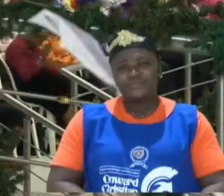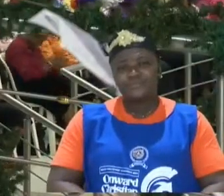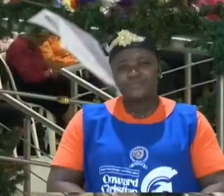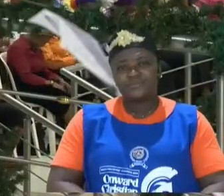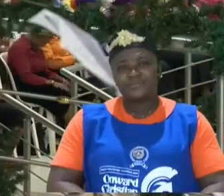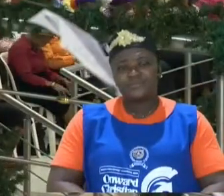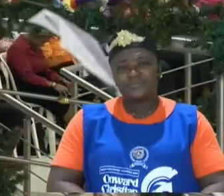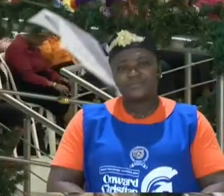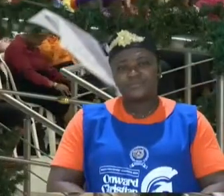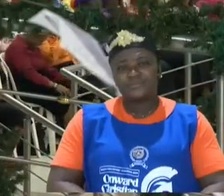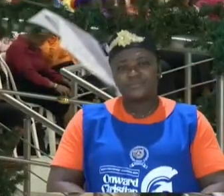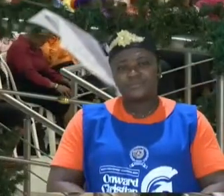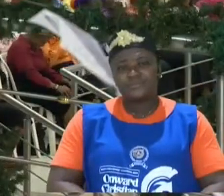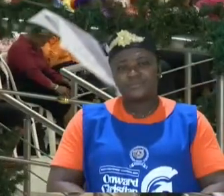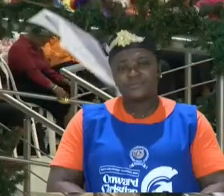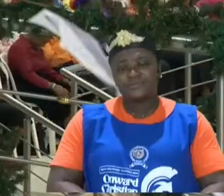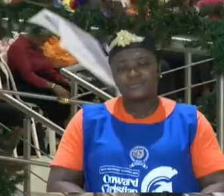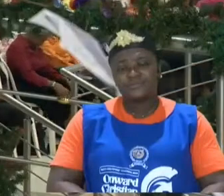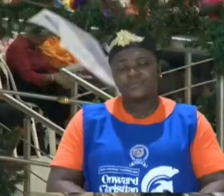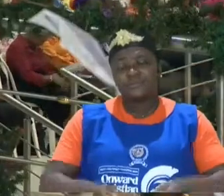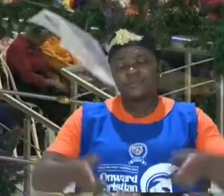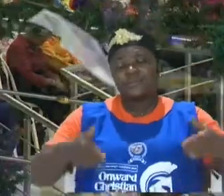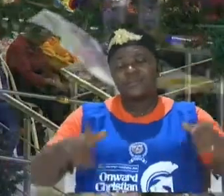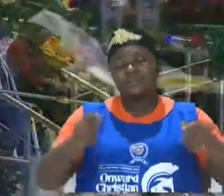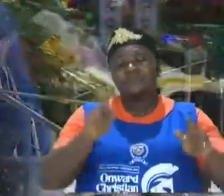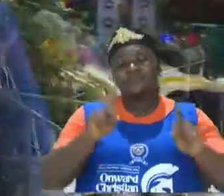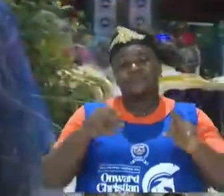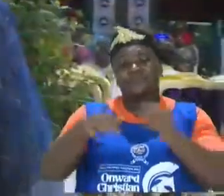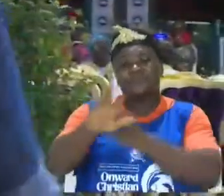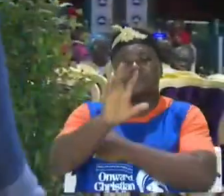The redeemed of the Lord, praise the Lord.